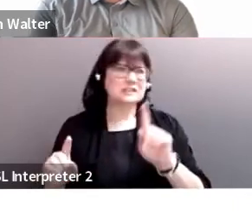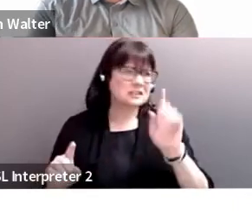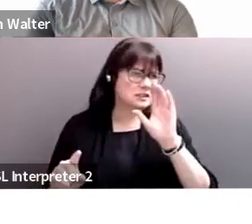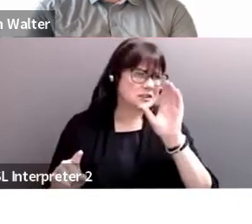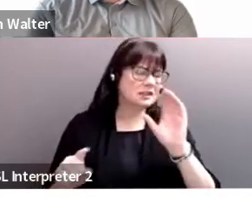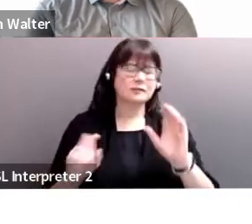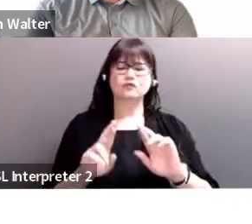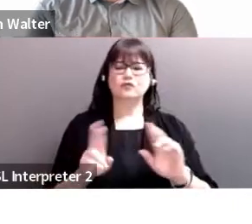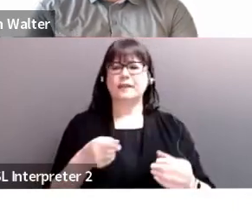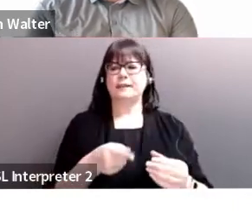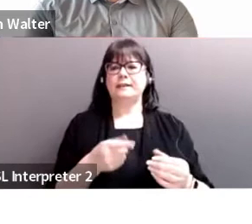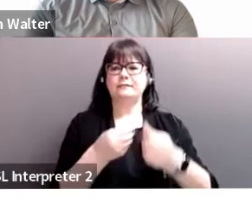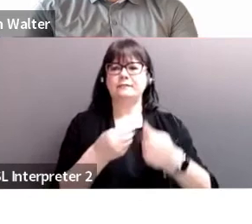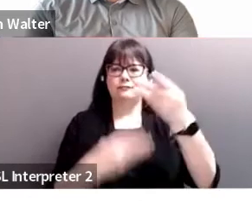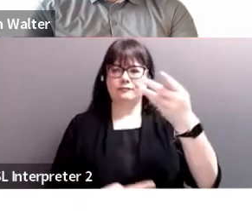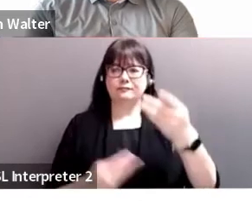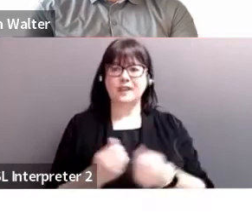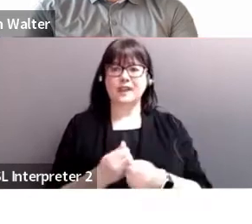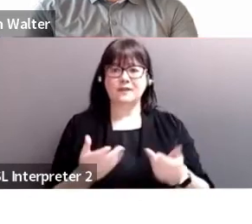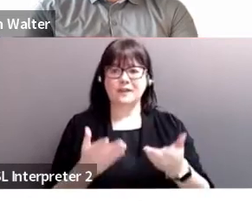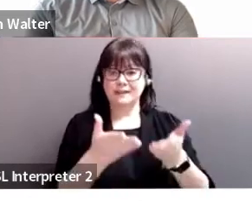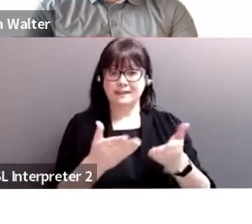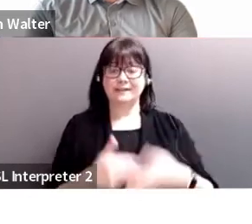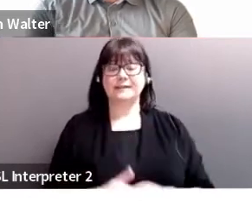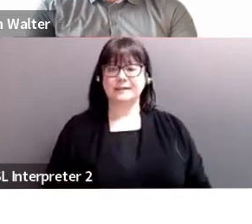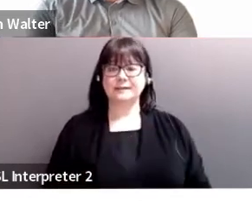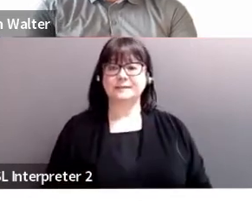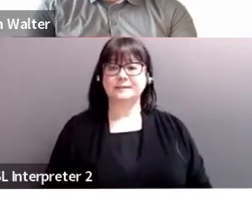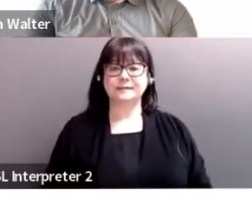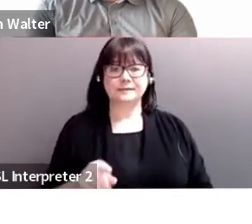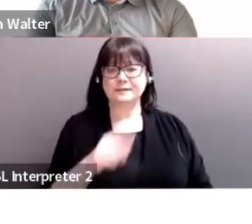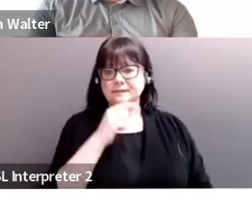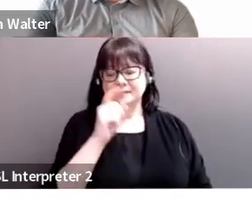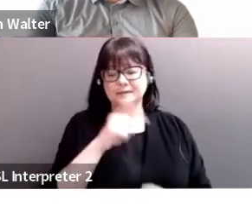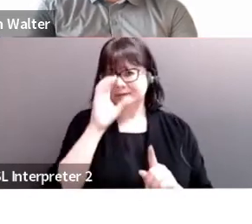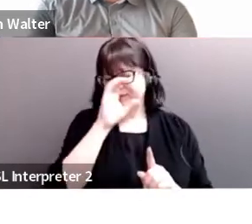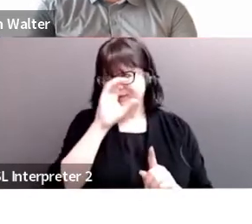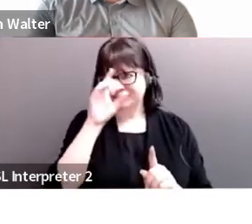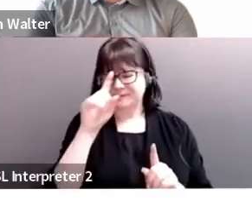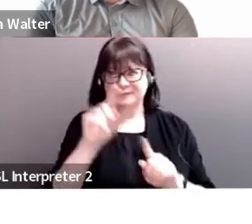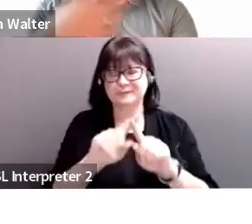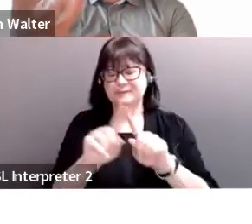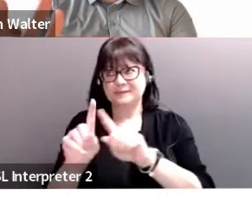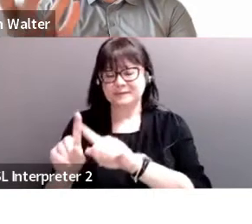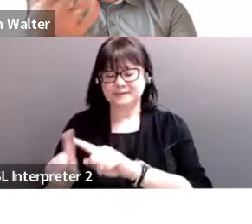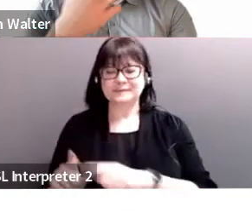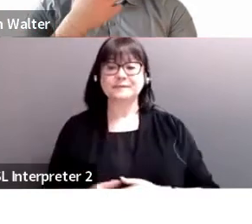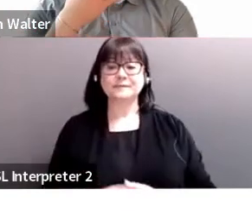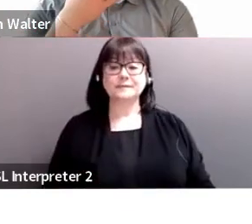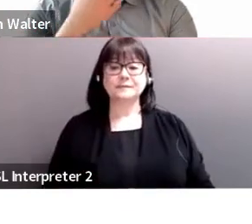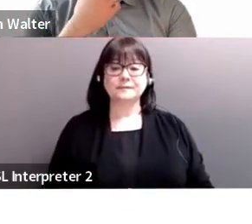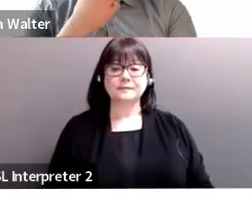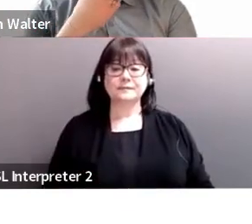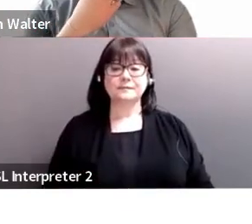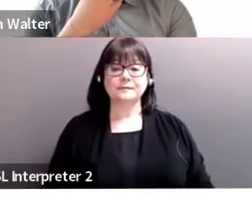to these programs moving forward, you can easily find that information. You don't have to, you know, take that time to seek it out, right? If you bring on, you know,